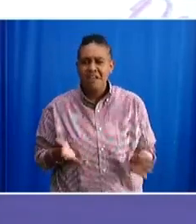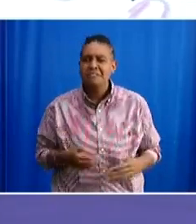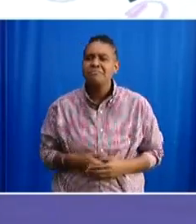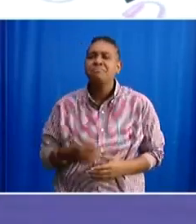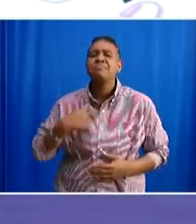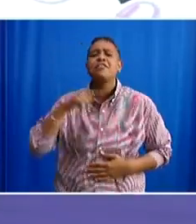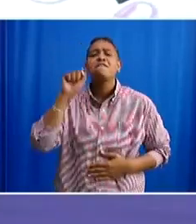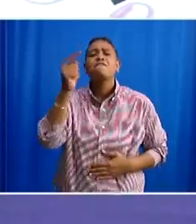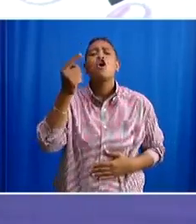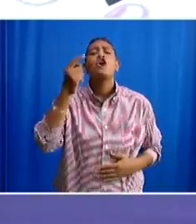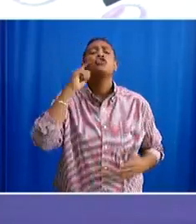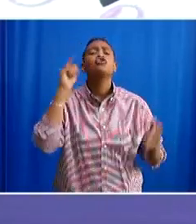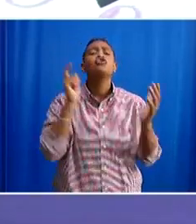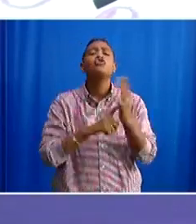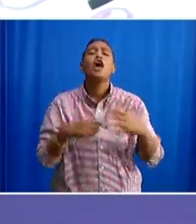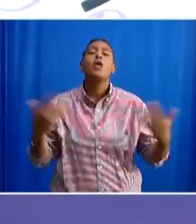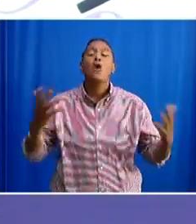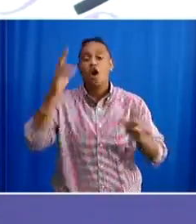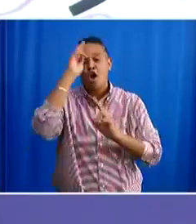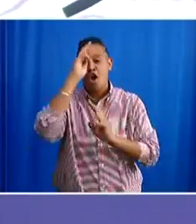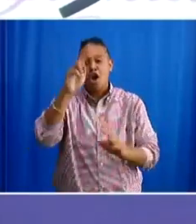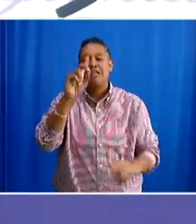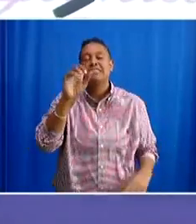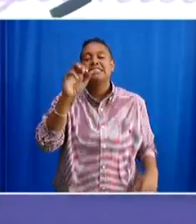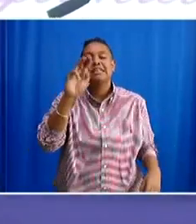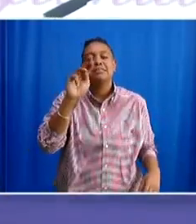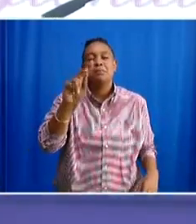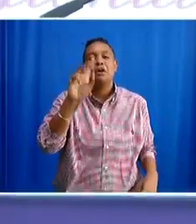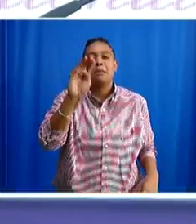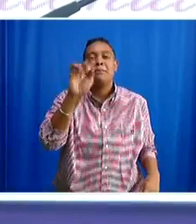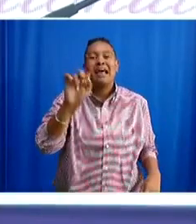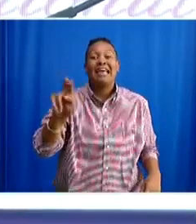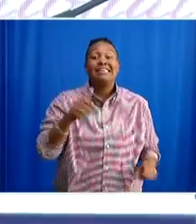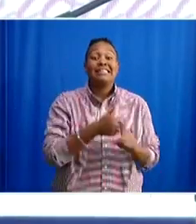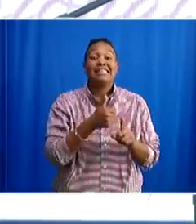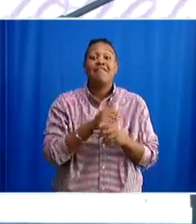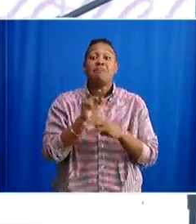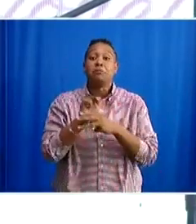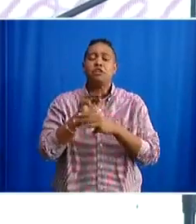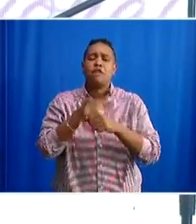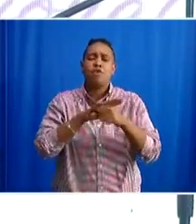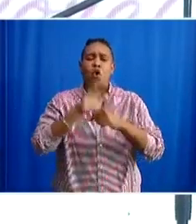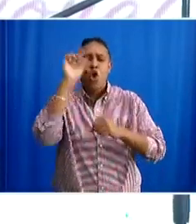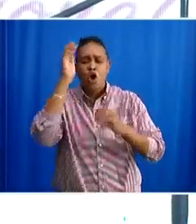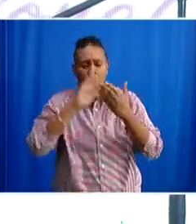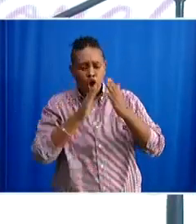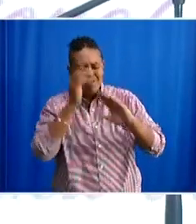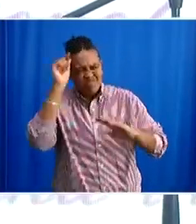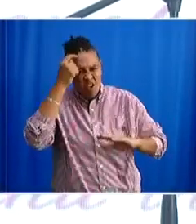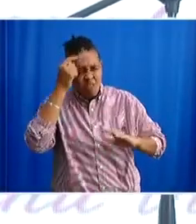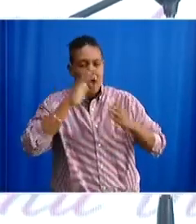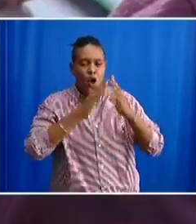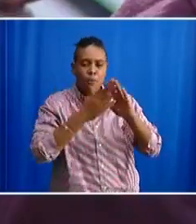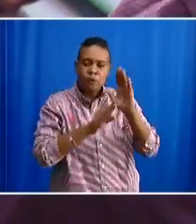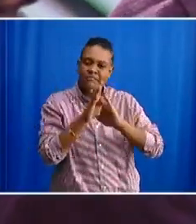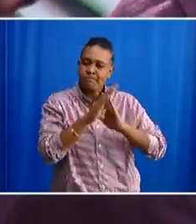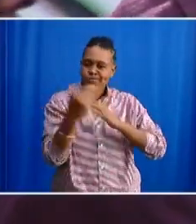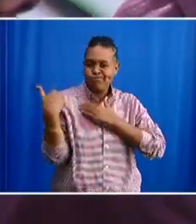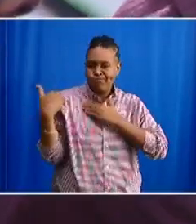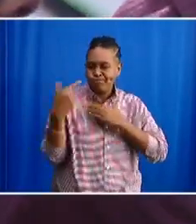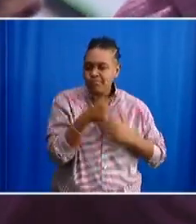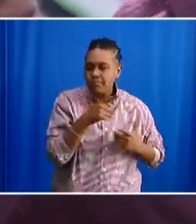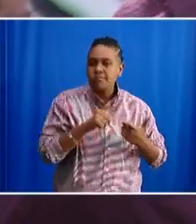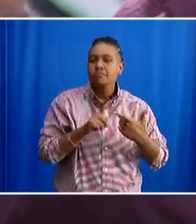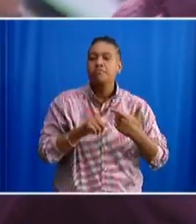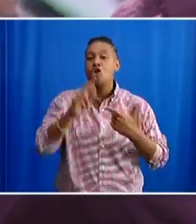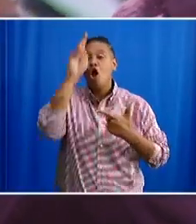Let me first recognize the Honorable Desmond McKenzie, Minister of Local Government and Community Development,